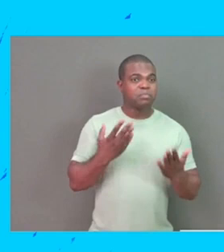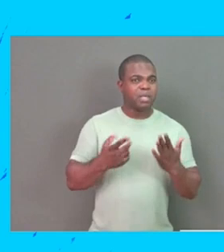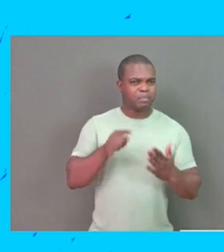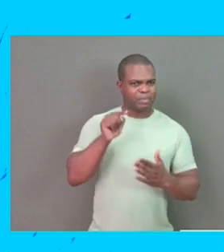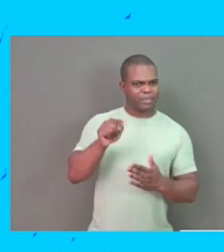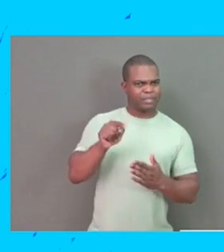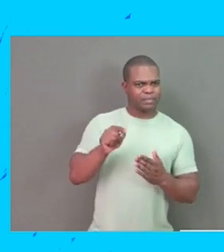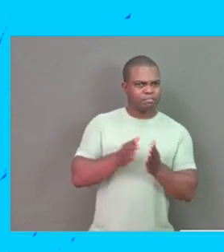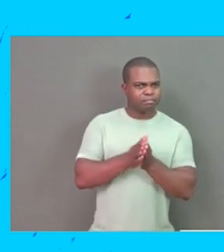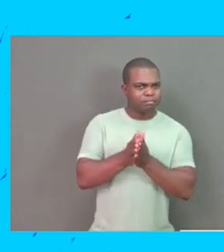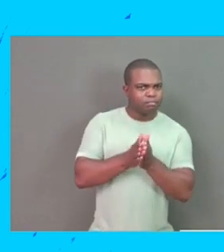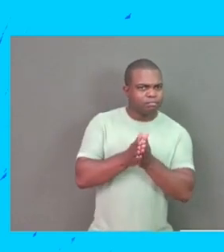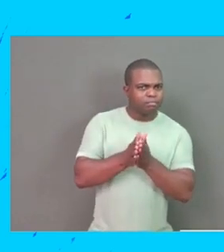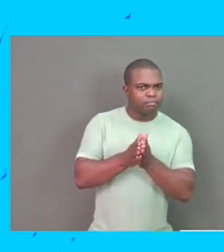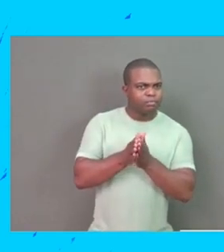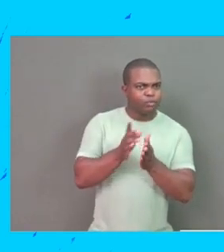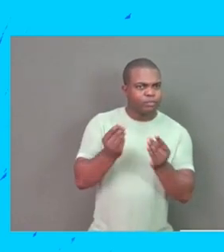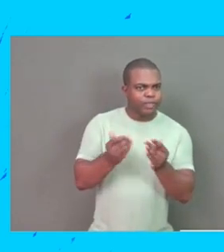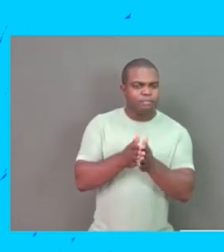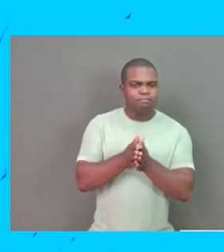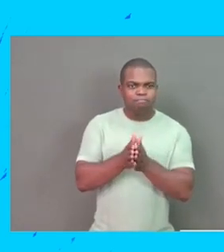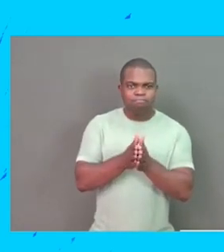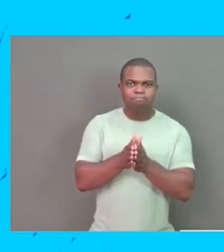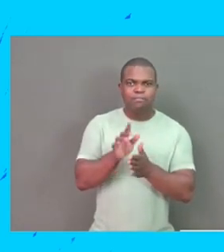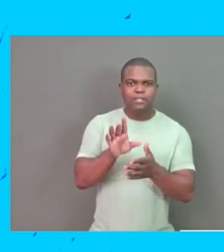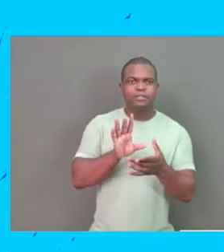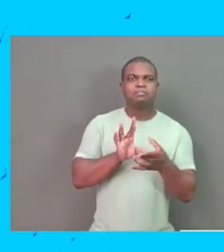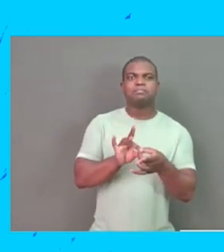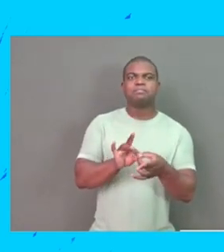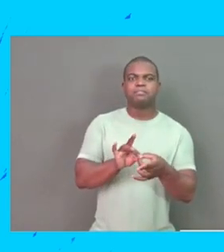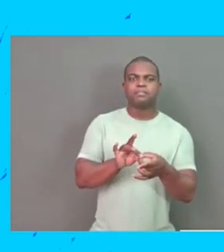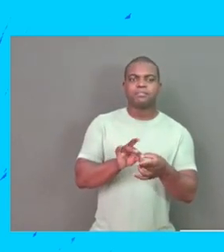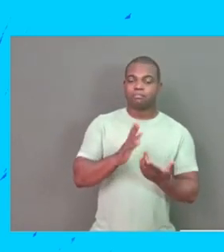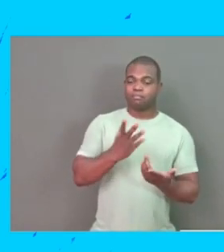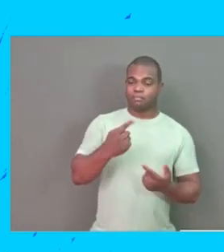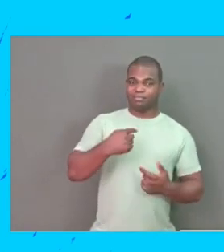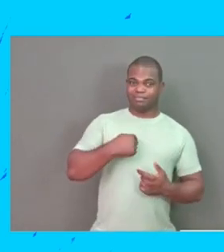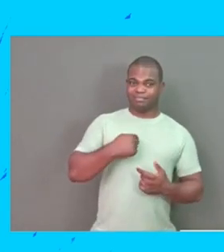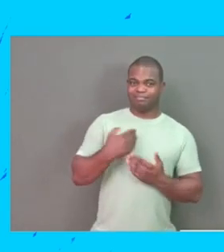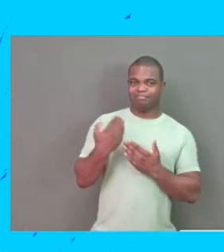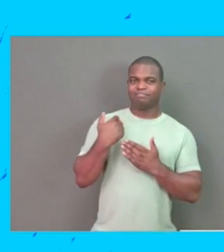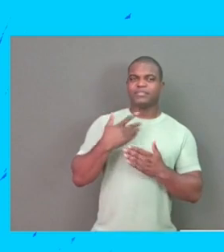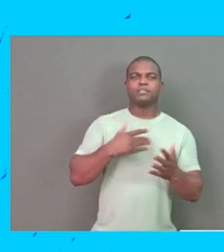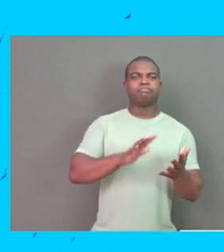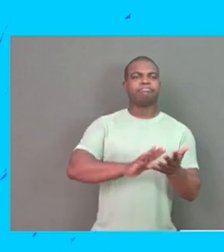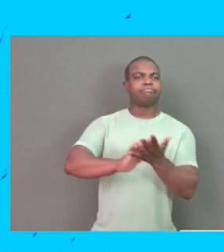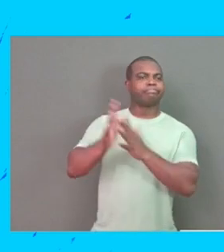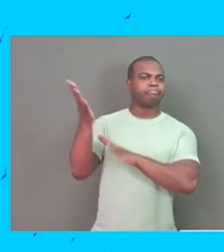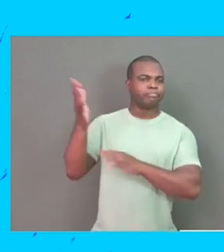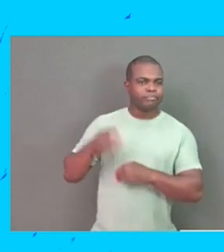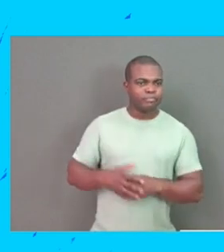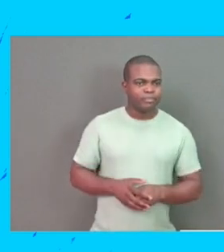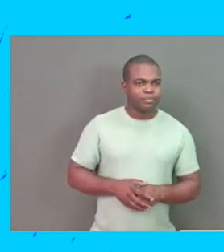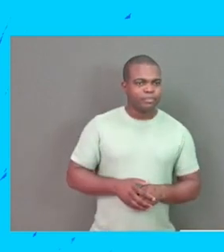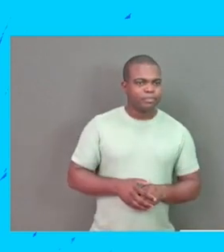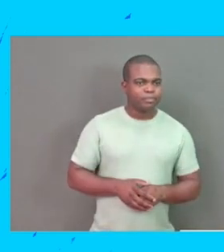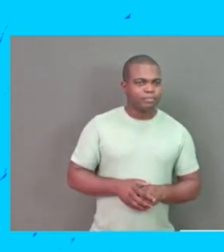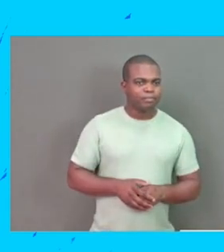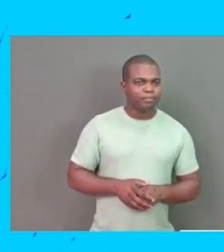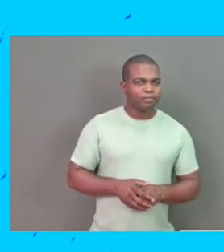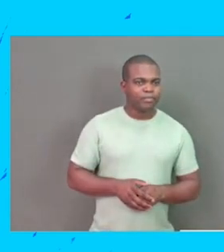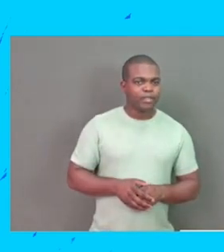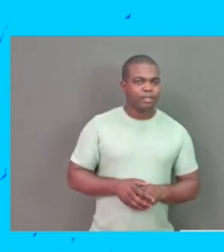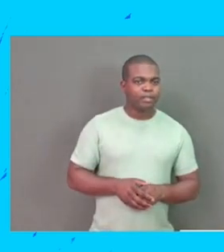just a troublemaker, a trailblazer, a person that is super hard to make her sit down and just watch things